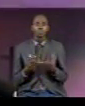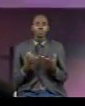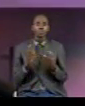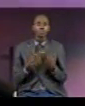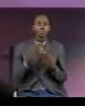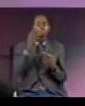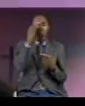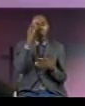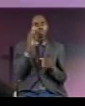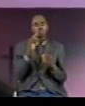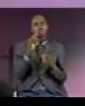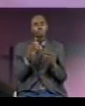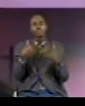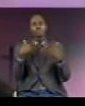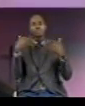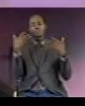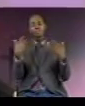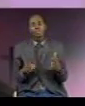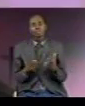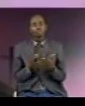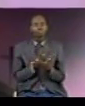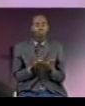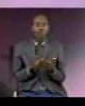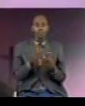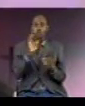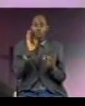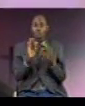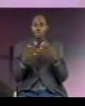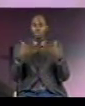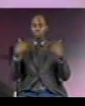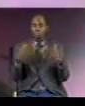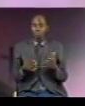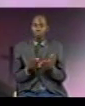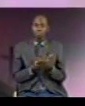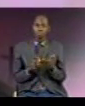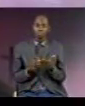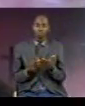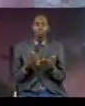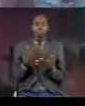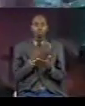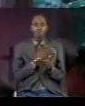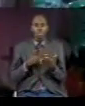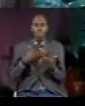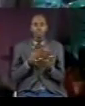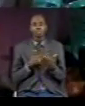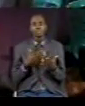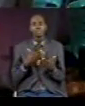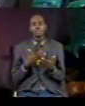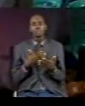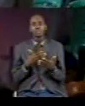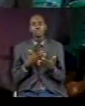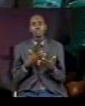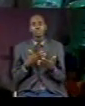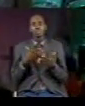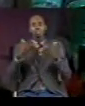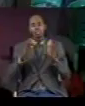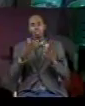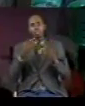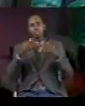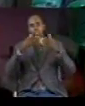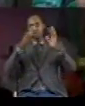up your hand if you have finished your side? Please raise up your hand and wave it at me. God bless